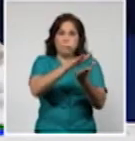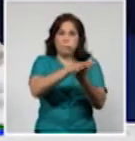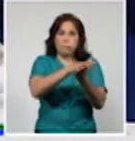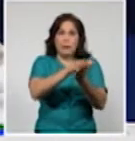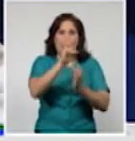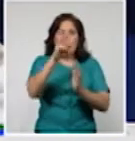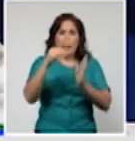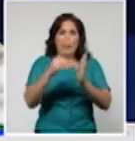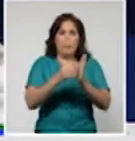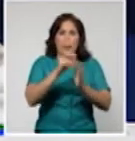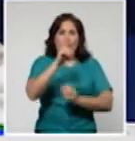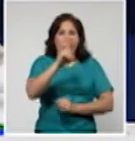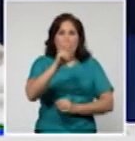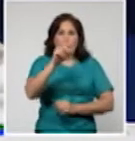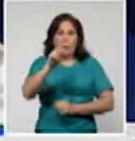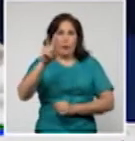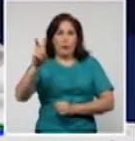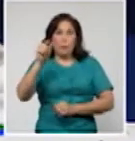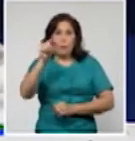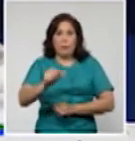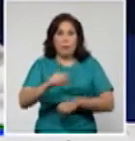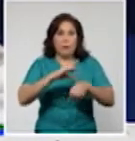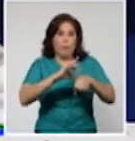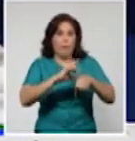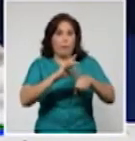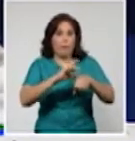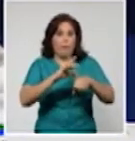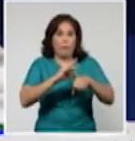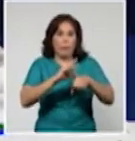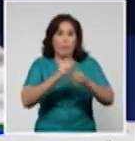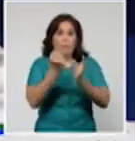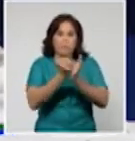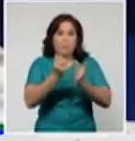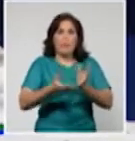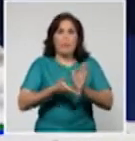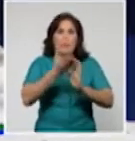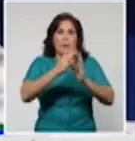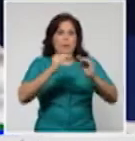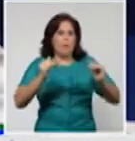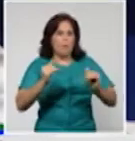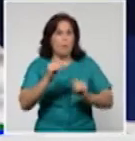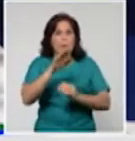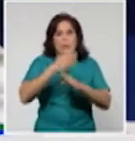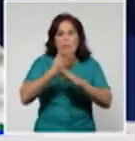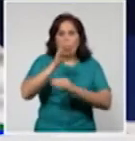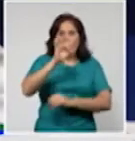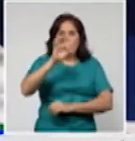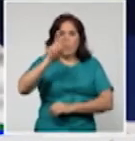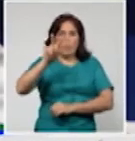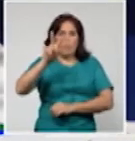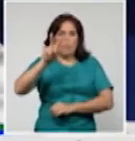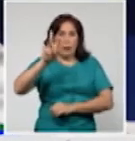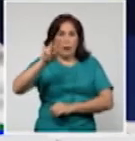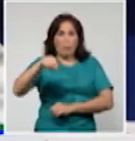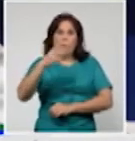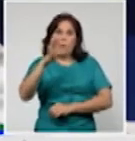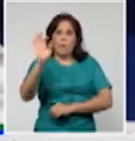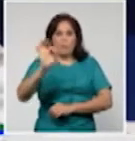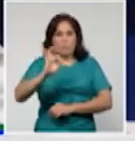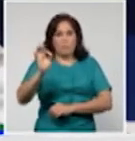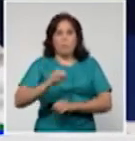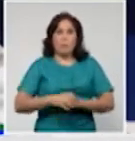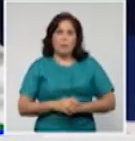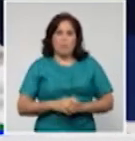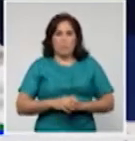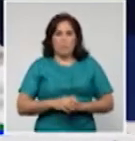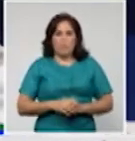of the pandemic. Yesterday, 27 people were discharged from hospital, lower than the number of those